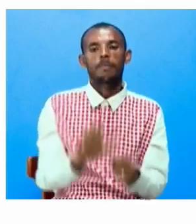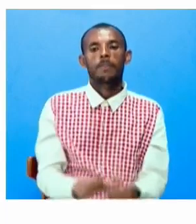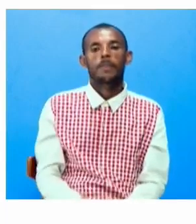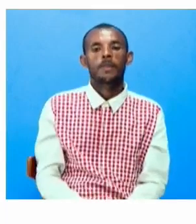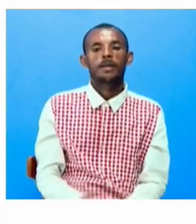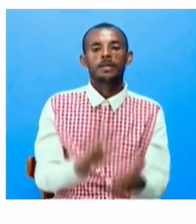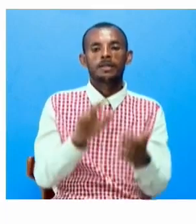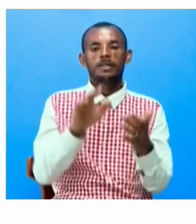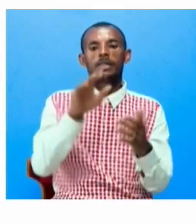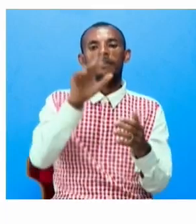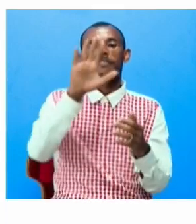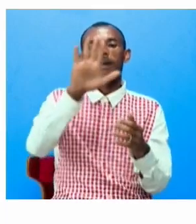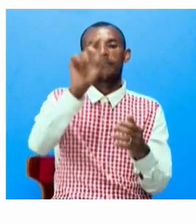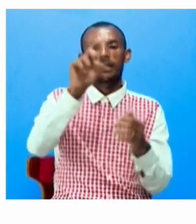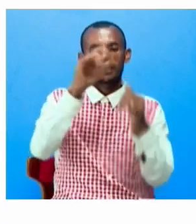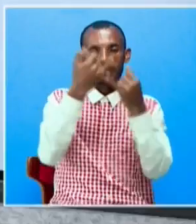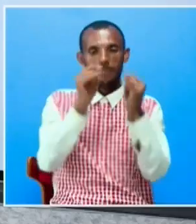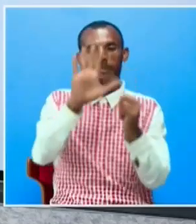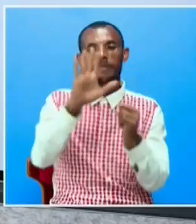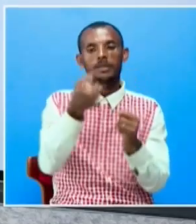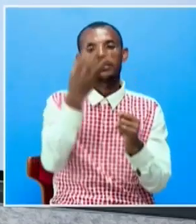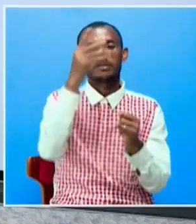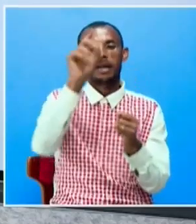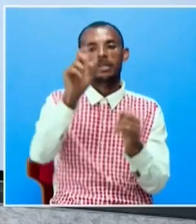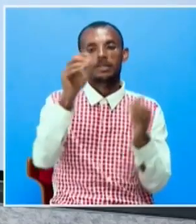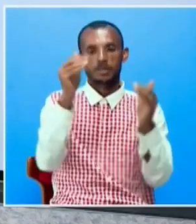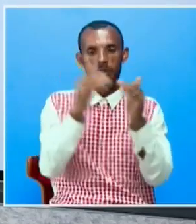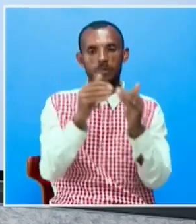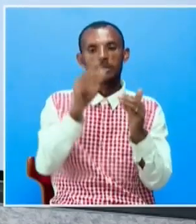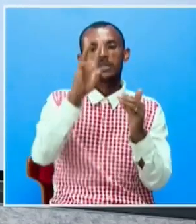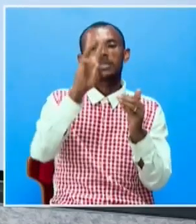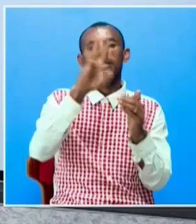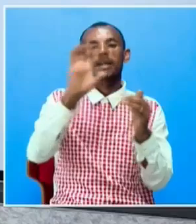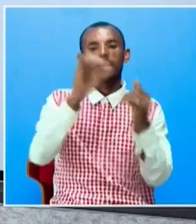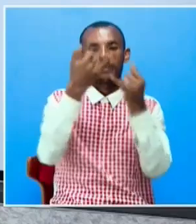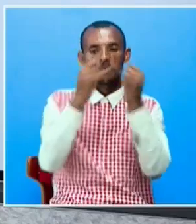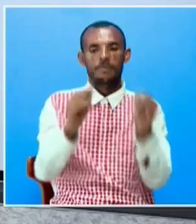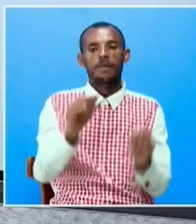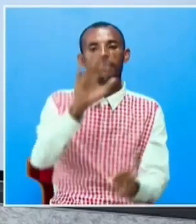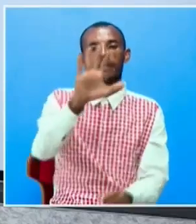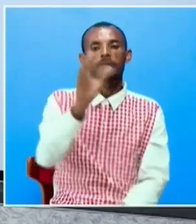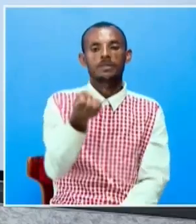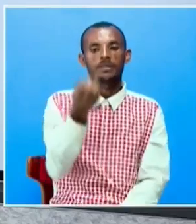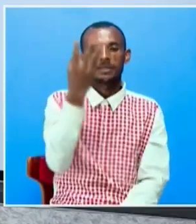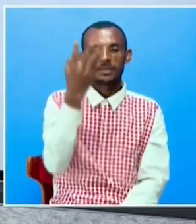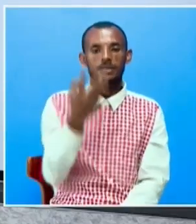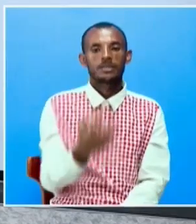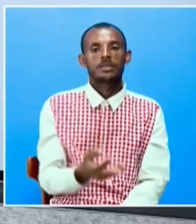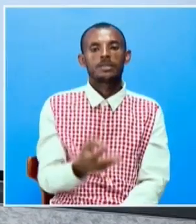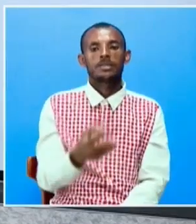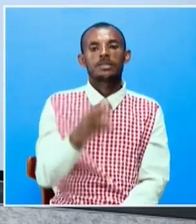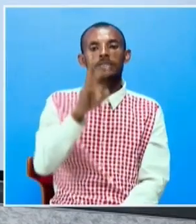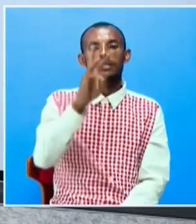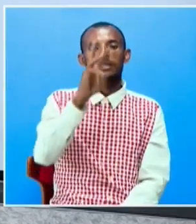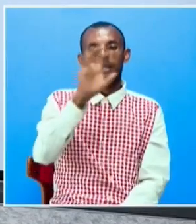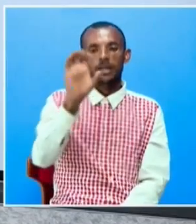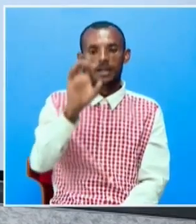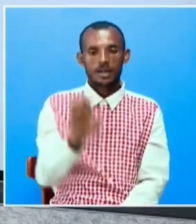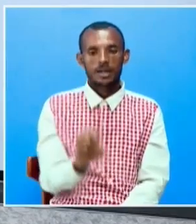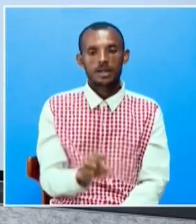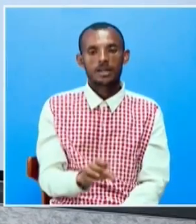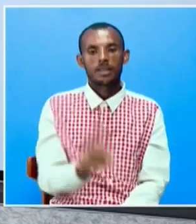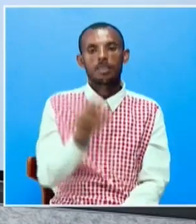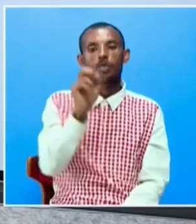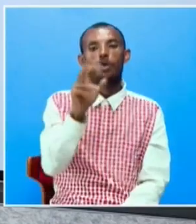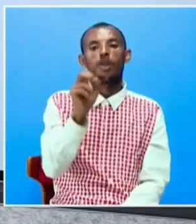This cancel out. X equal to 600 divided by 5. Let's divide this one. 60 by 5 is